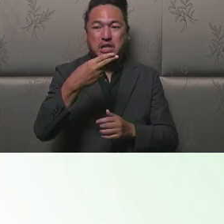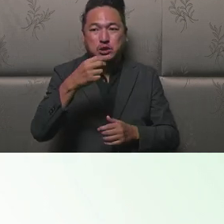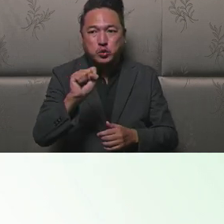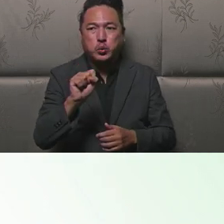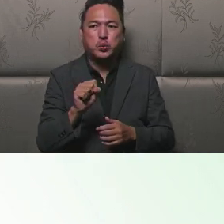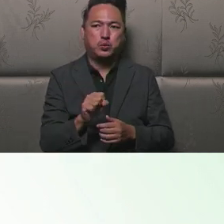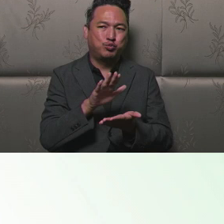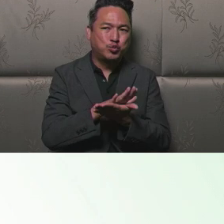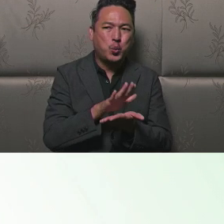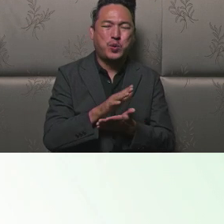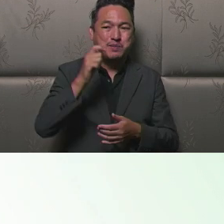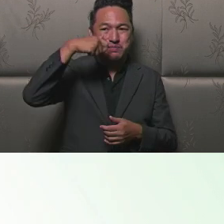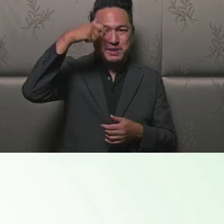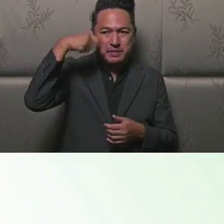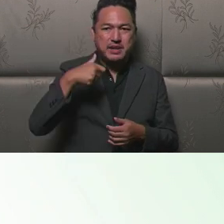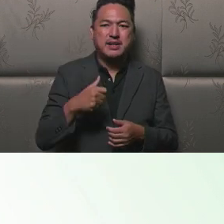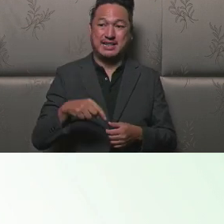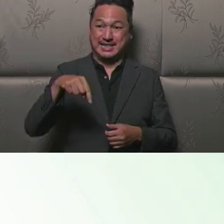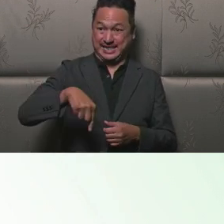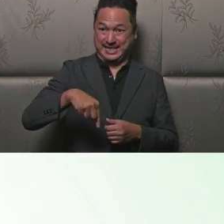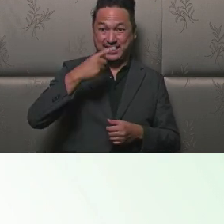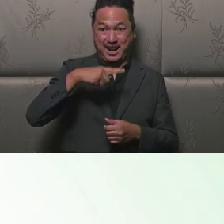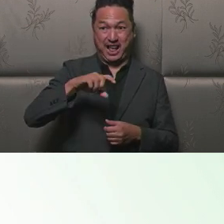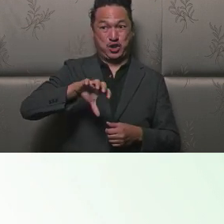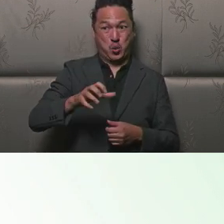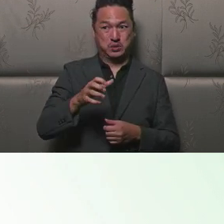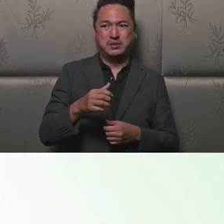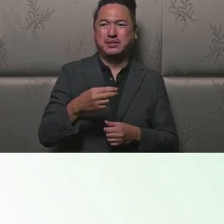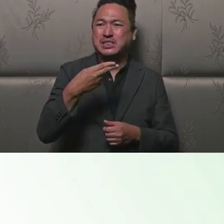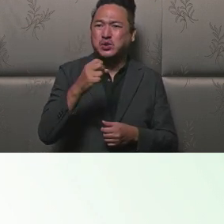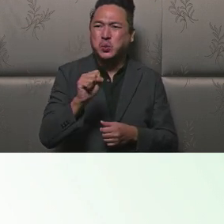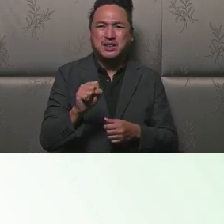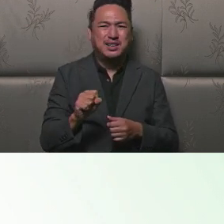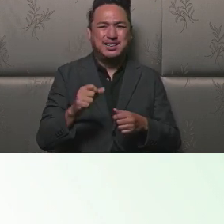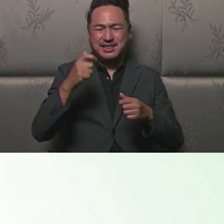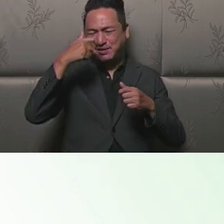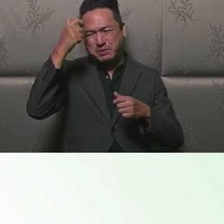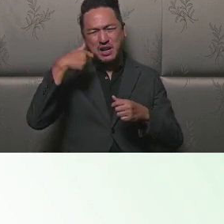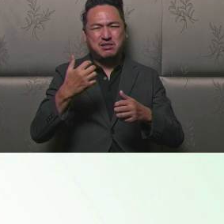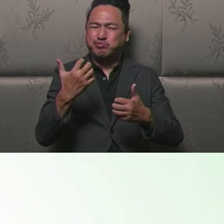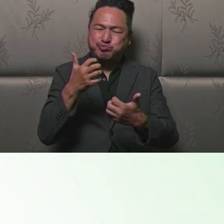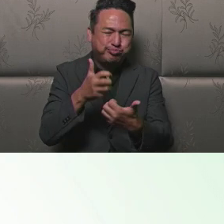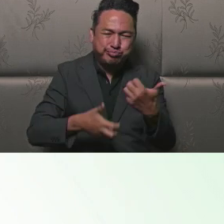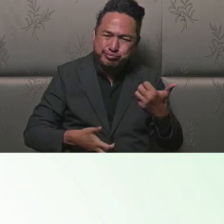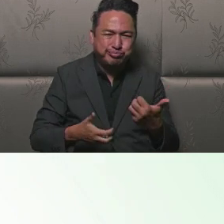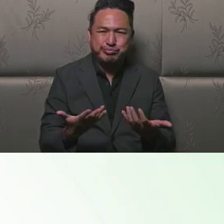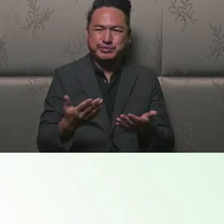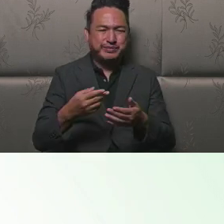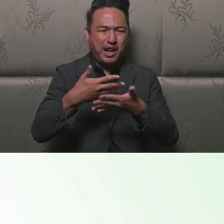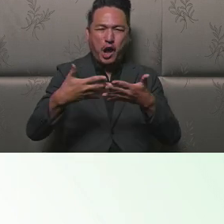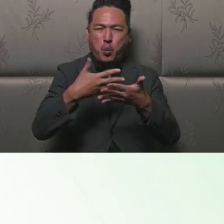country, the government from the country of origin has challenges being able to come and do the testing and look at the situation and